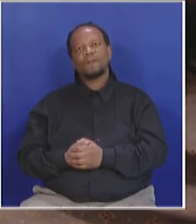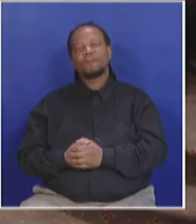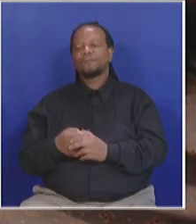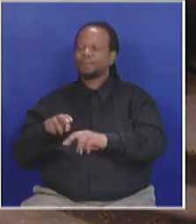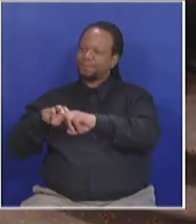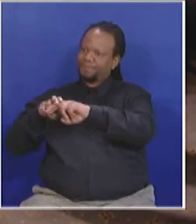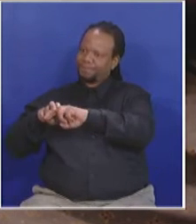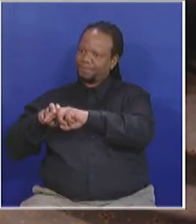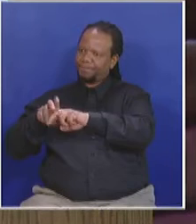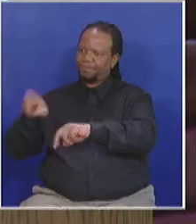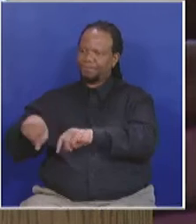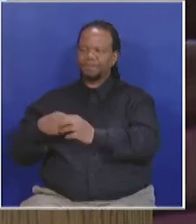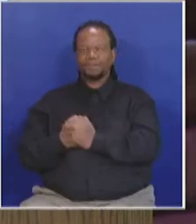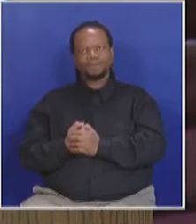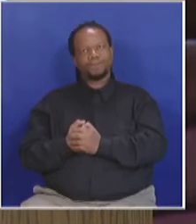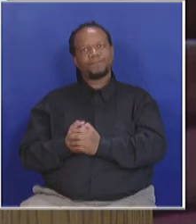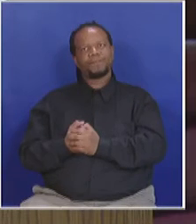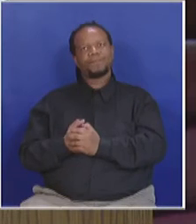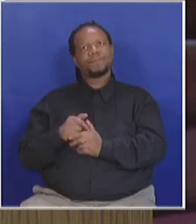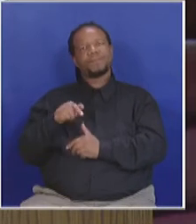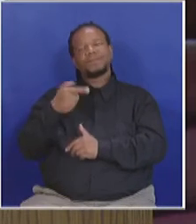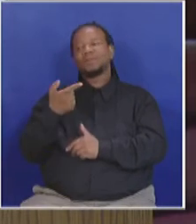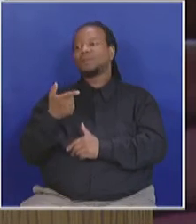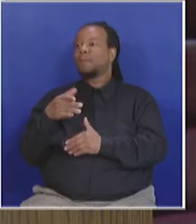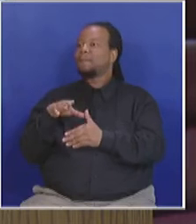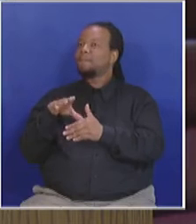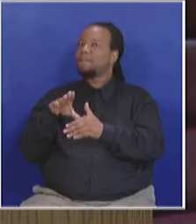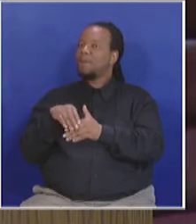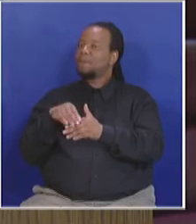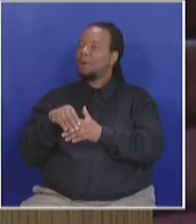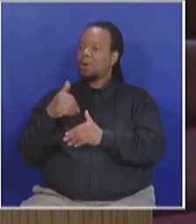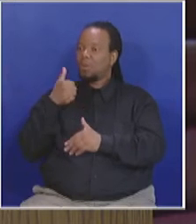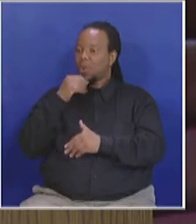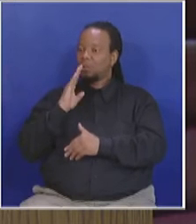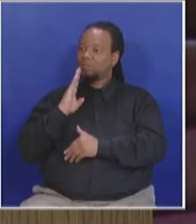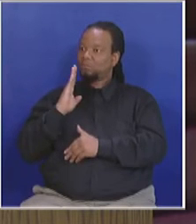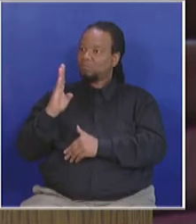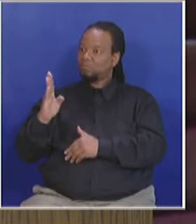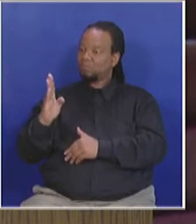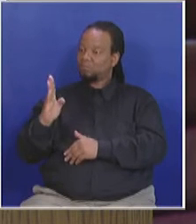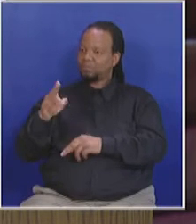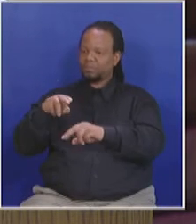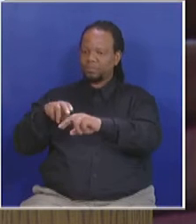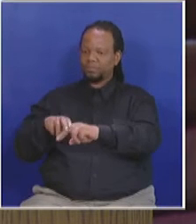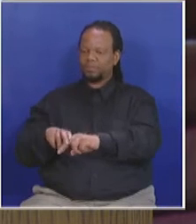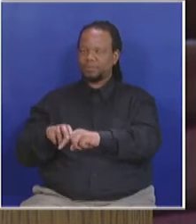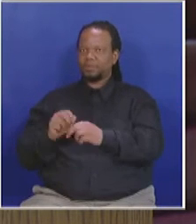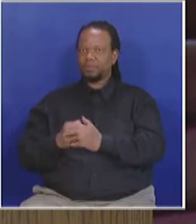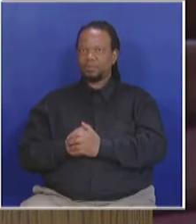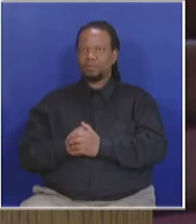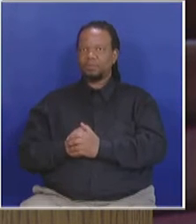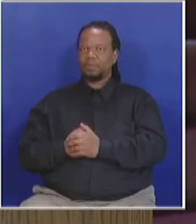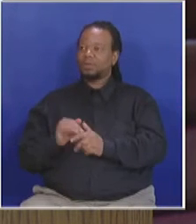Sit down. Any member who is being addressed in this house sits down. You are